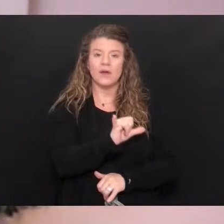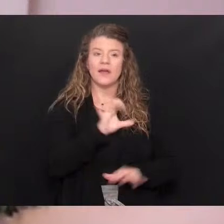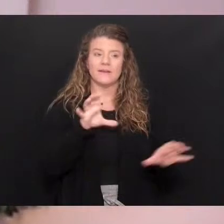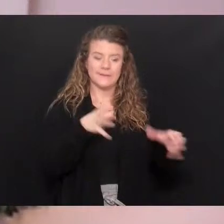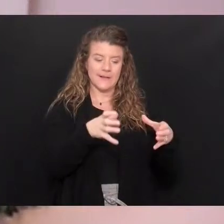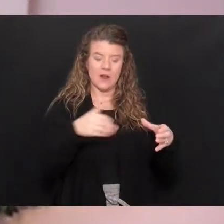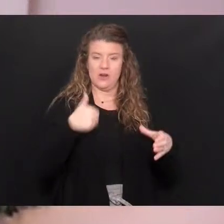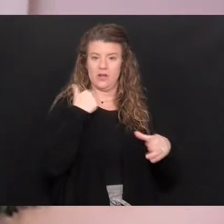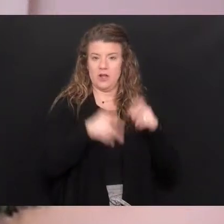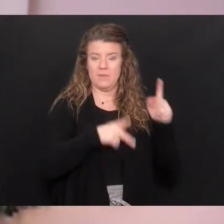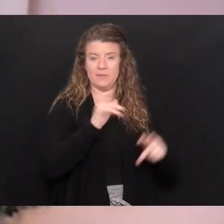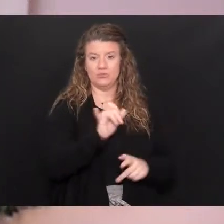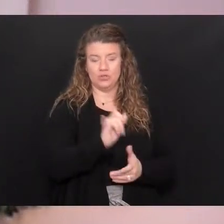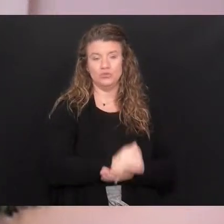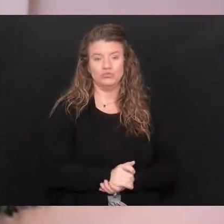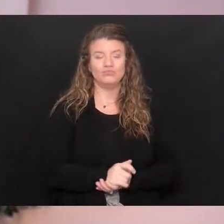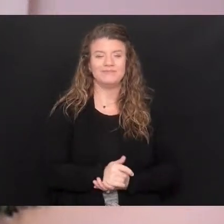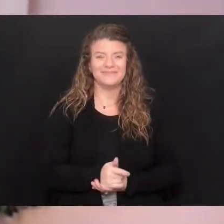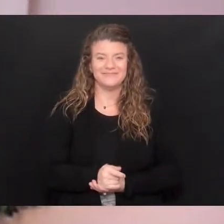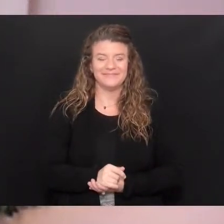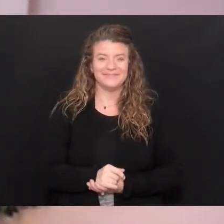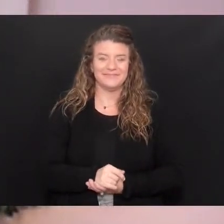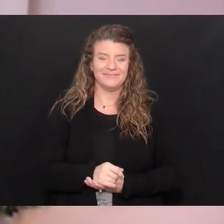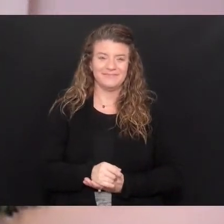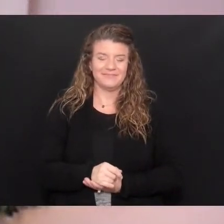of our state not vaccinated. Thank you.